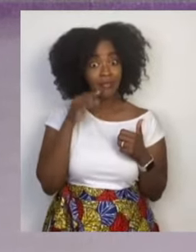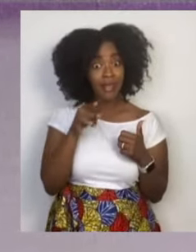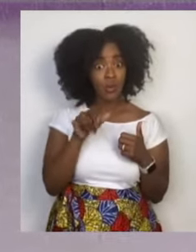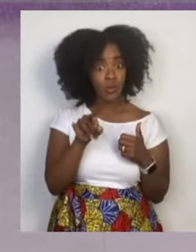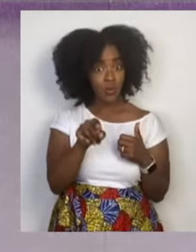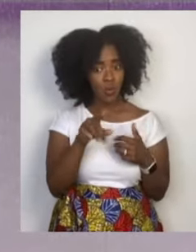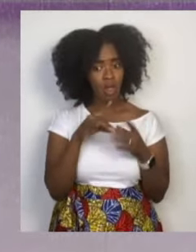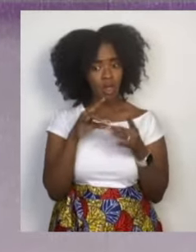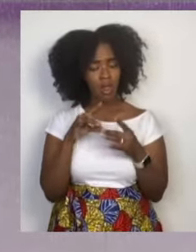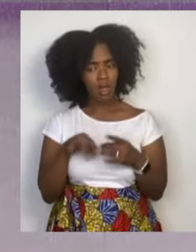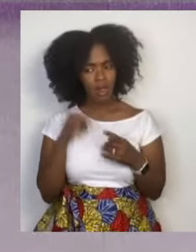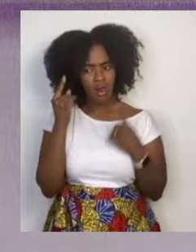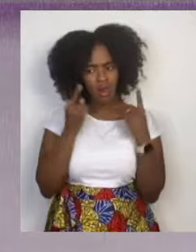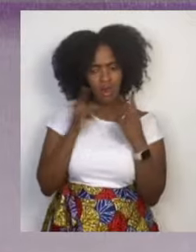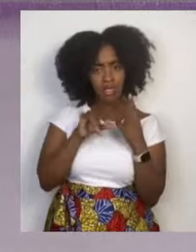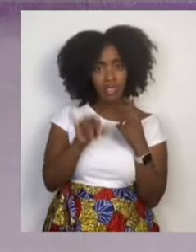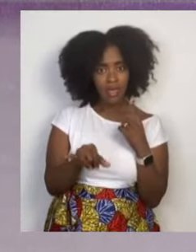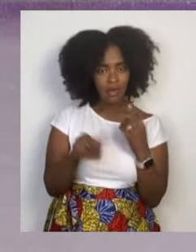see that hand.